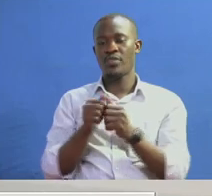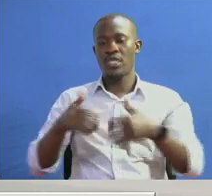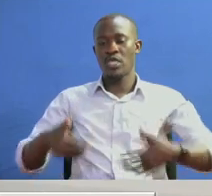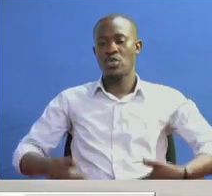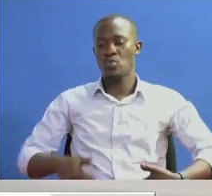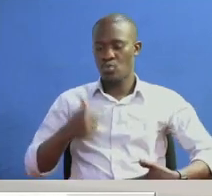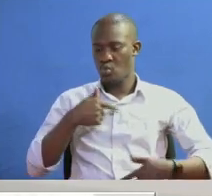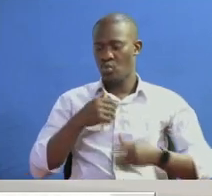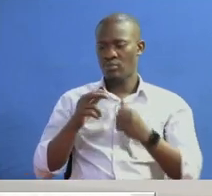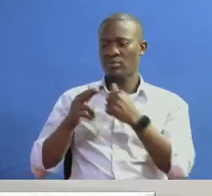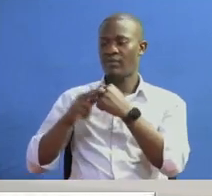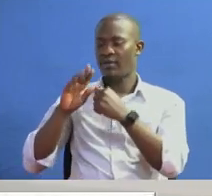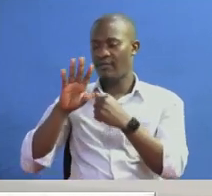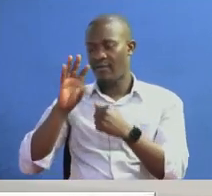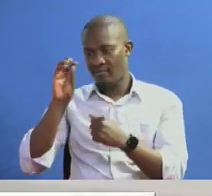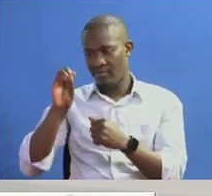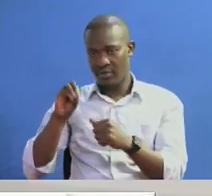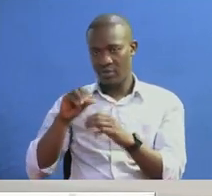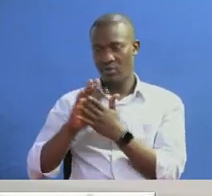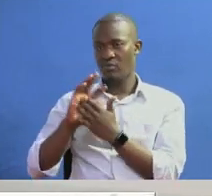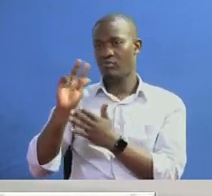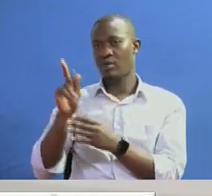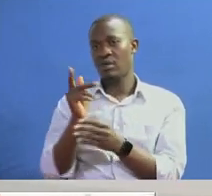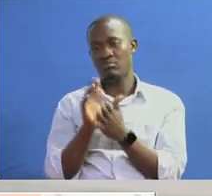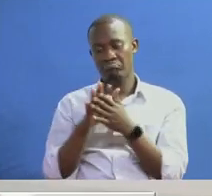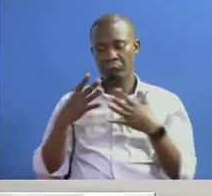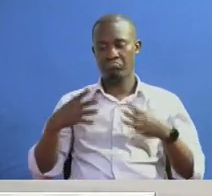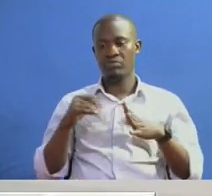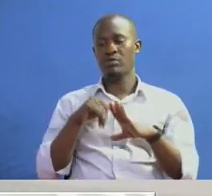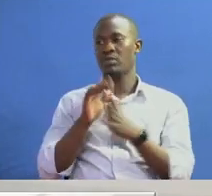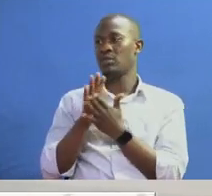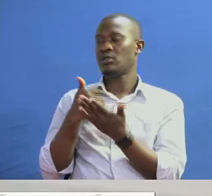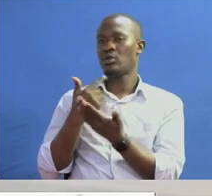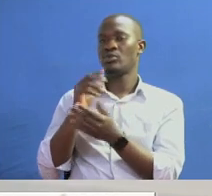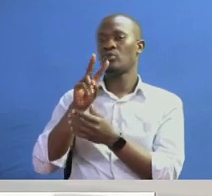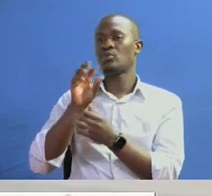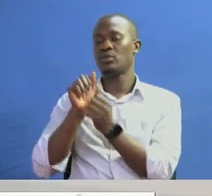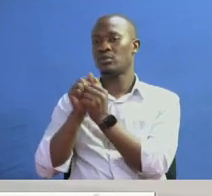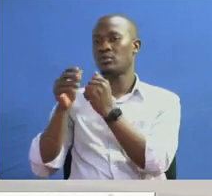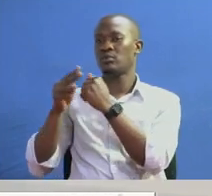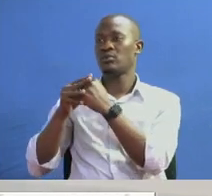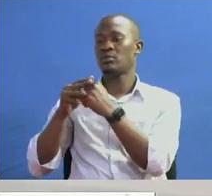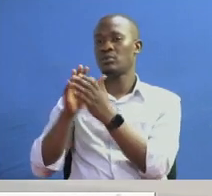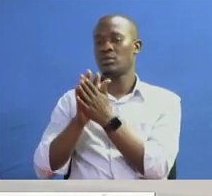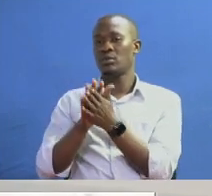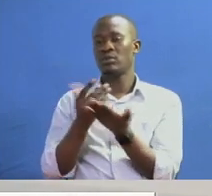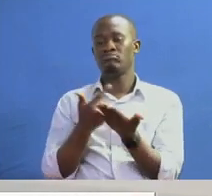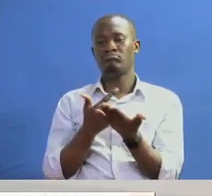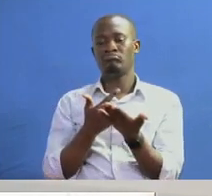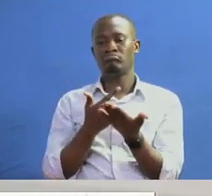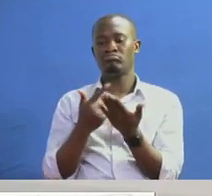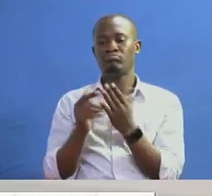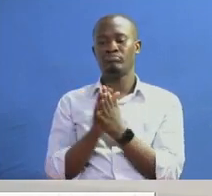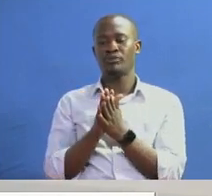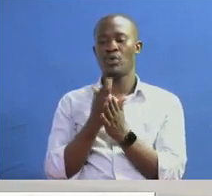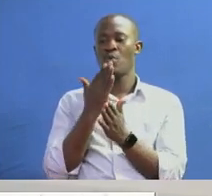constitute 75% of the Kenyan population, and this is according to the 2019 census. So tonight